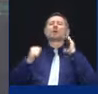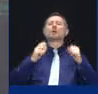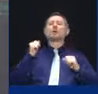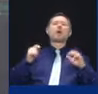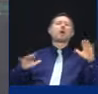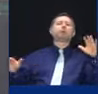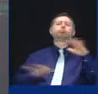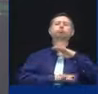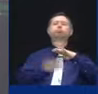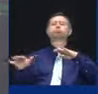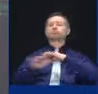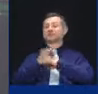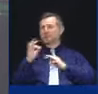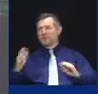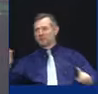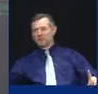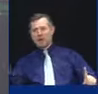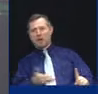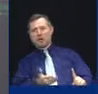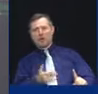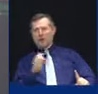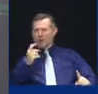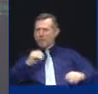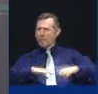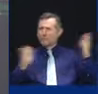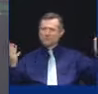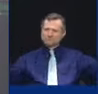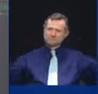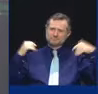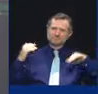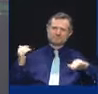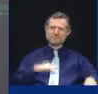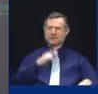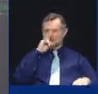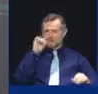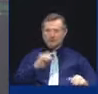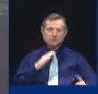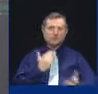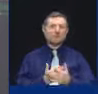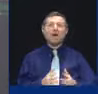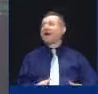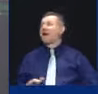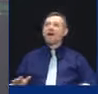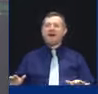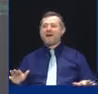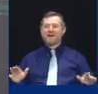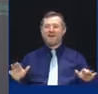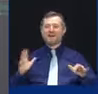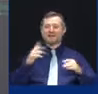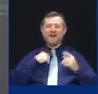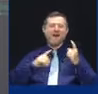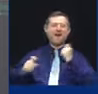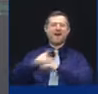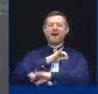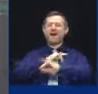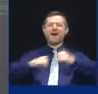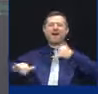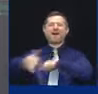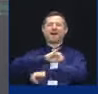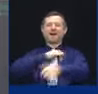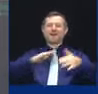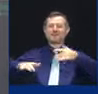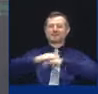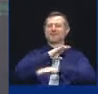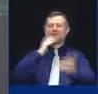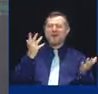get out and see things and let the kids run around. And in this moment, Legoland,